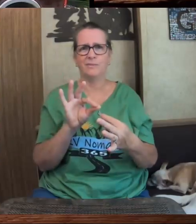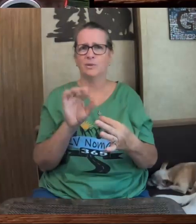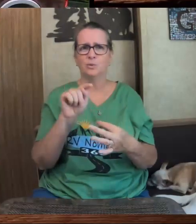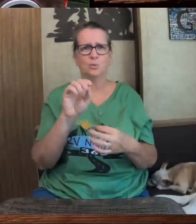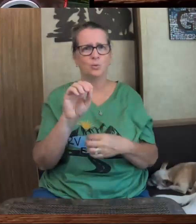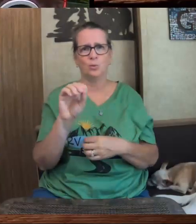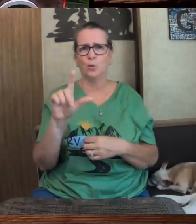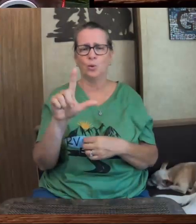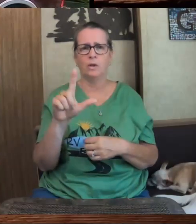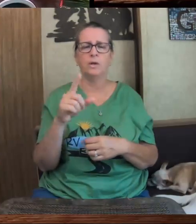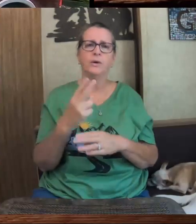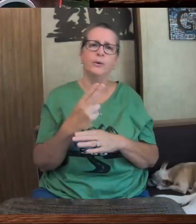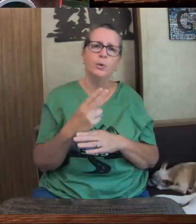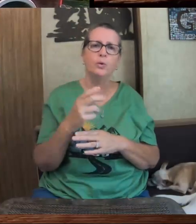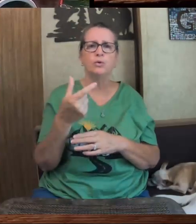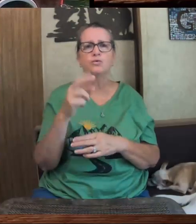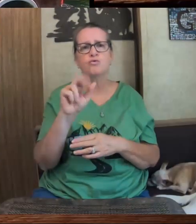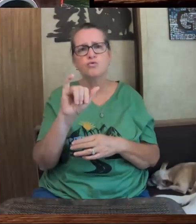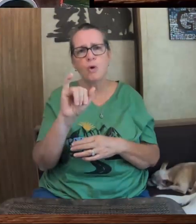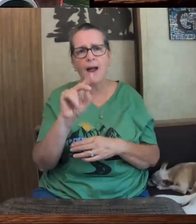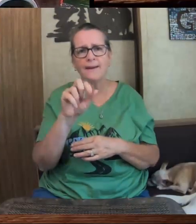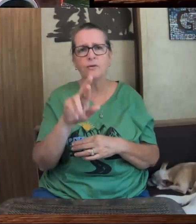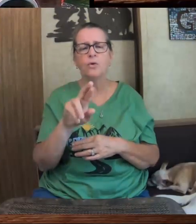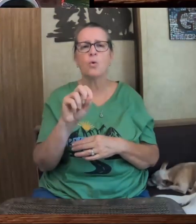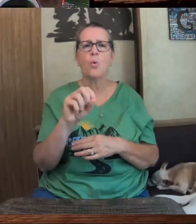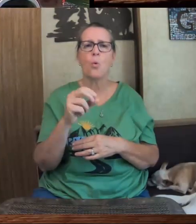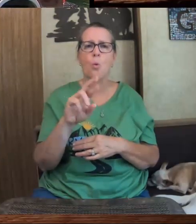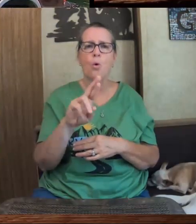use. You'd use a grinder or a hacksaw.